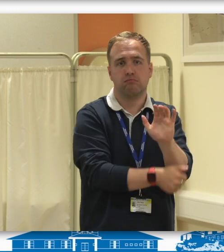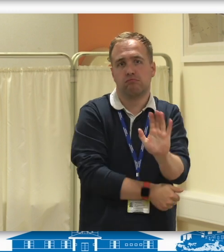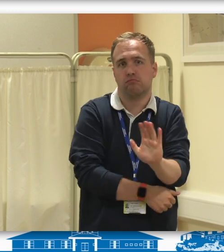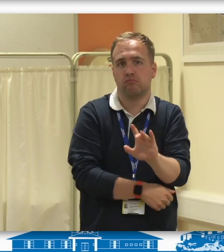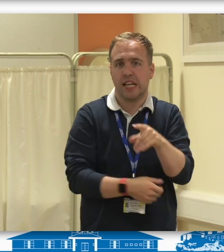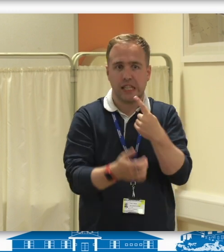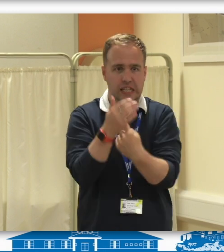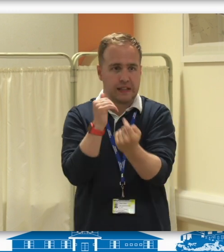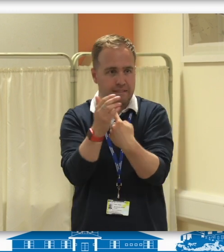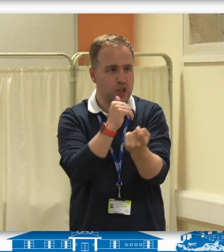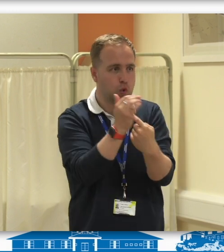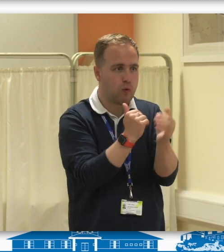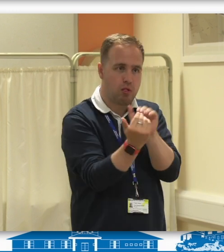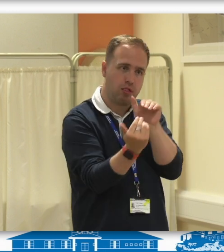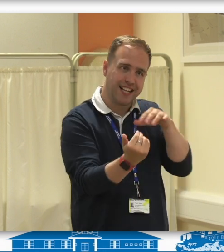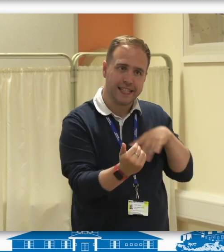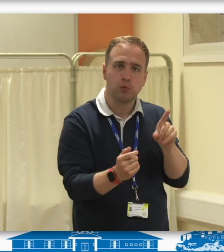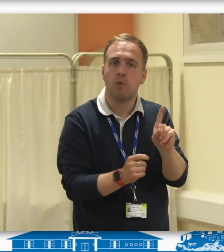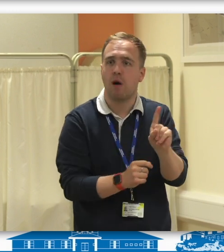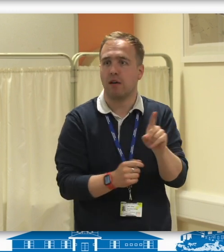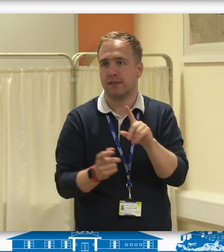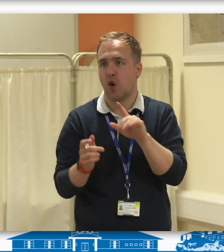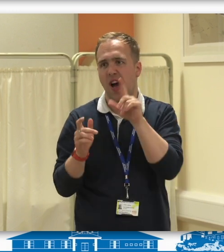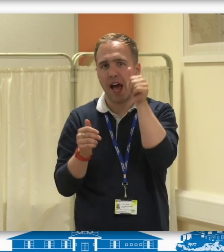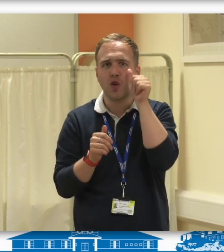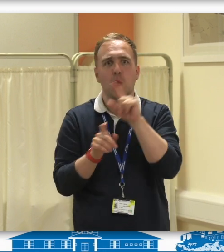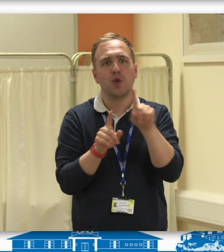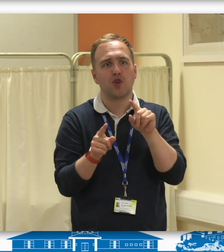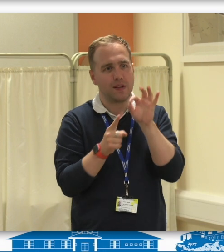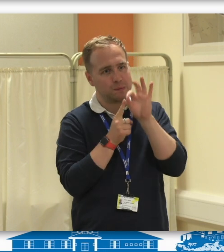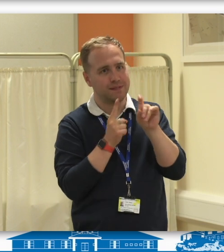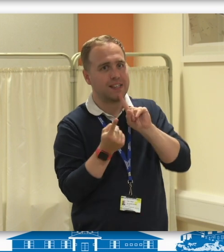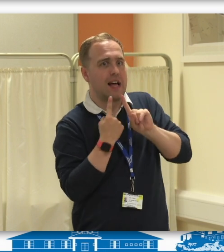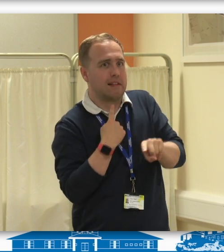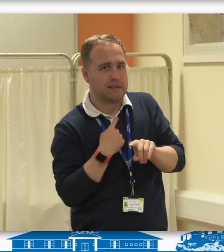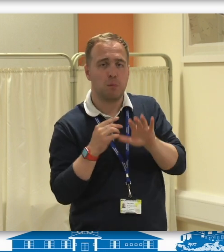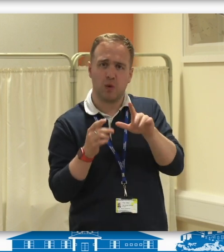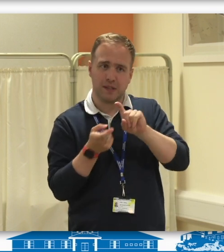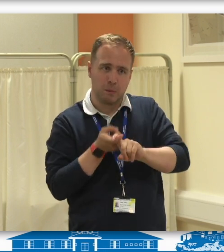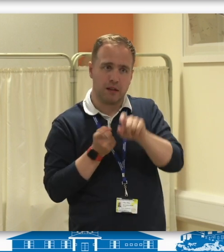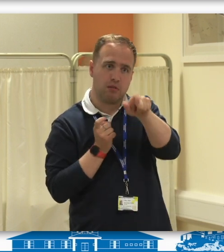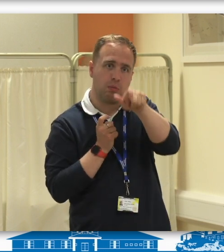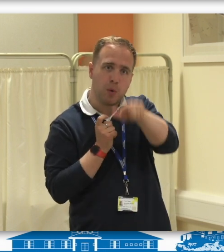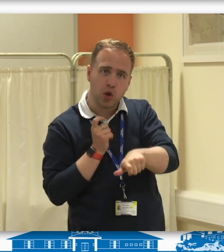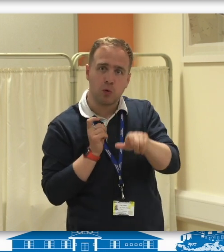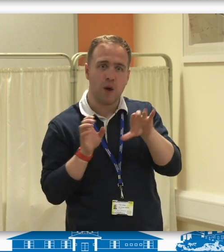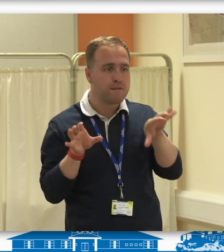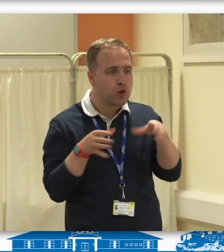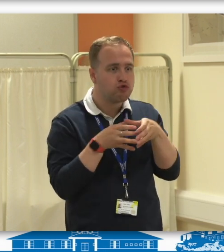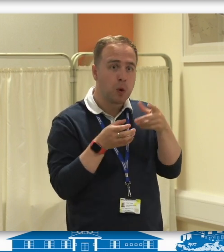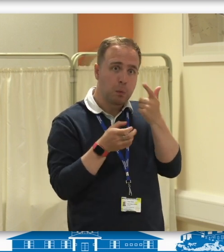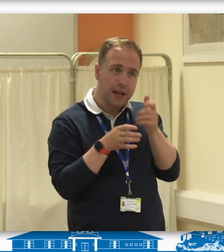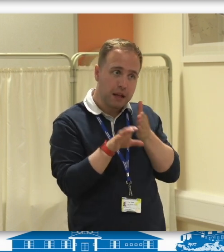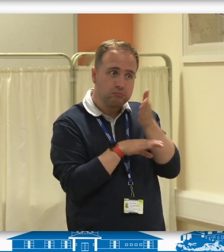is all individually tailored. So I'm sorry that's a big answer, but it does depend. But people, we have the group that they can attend